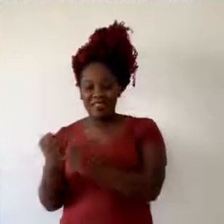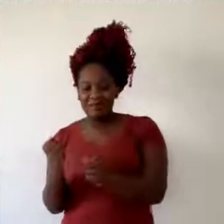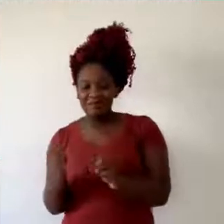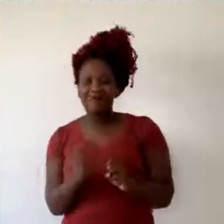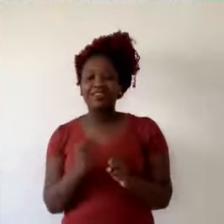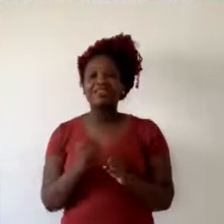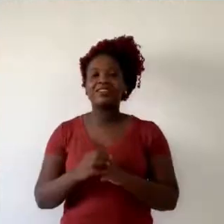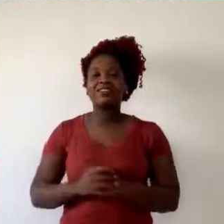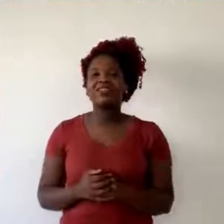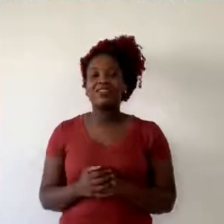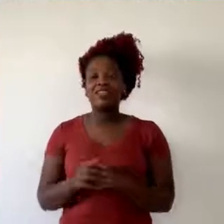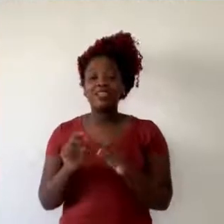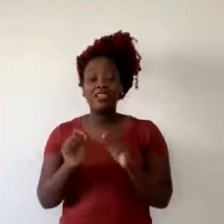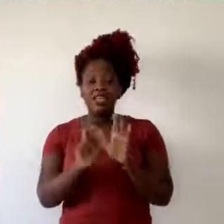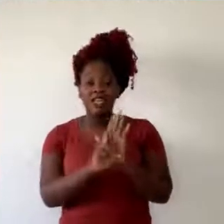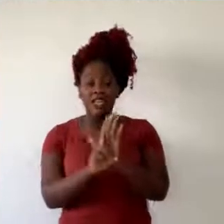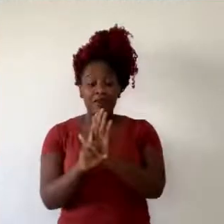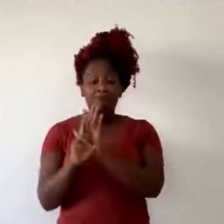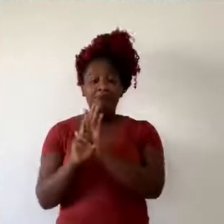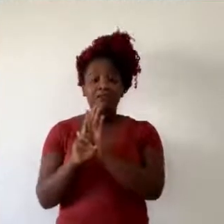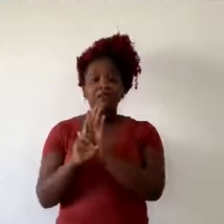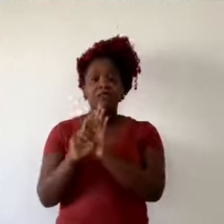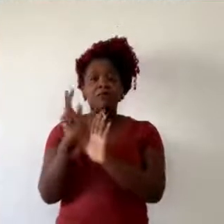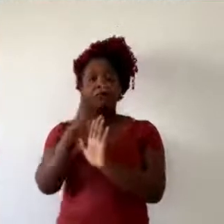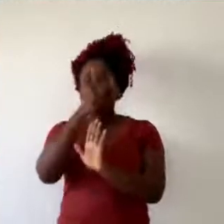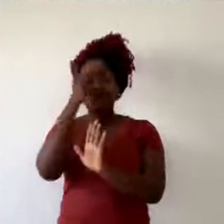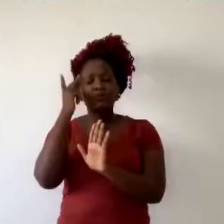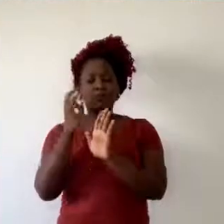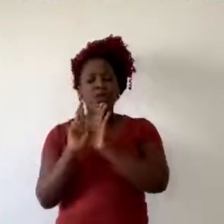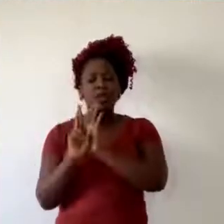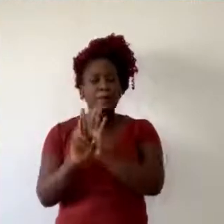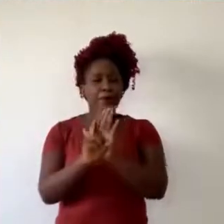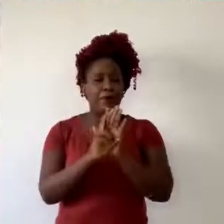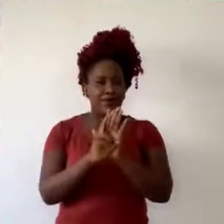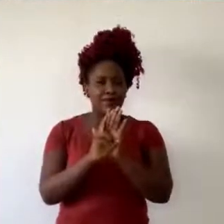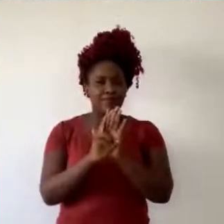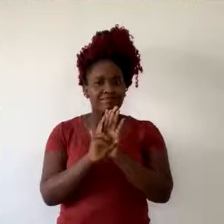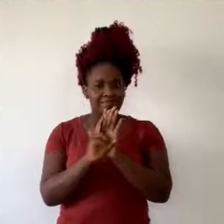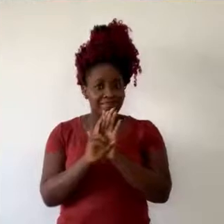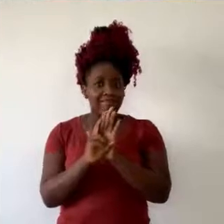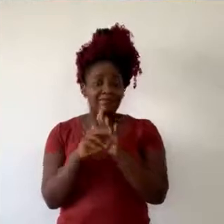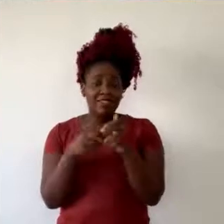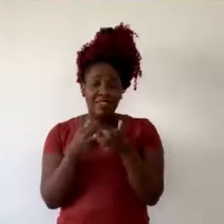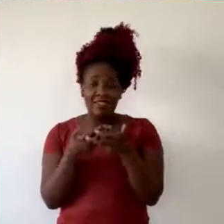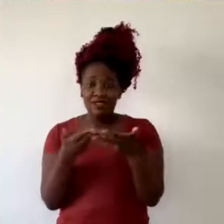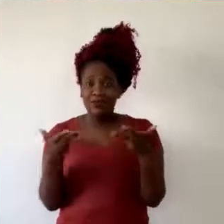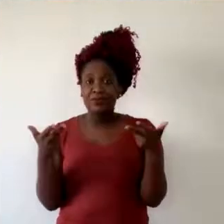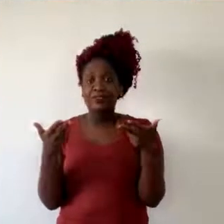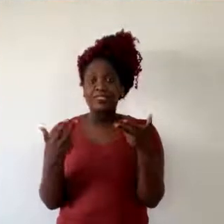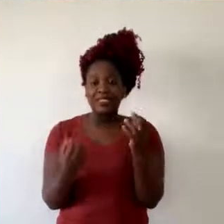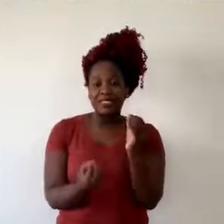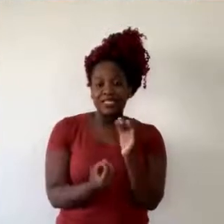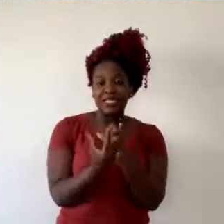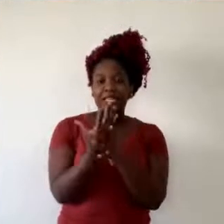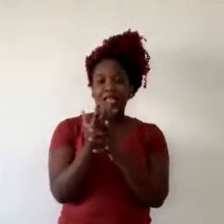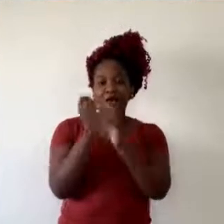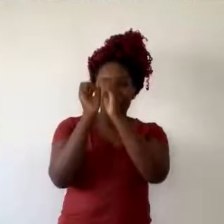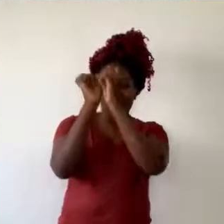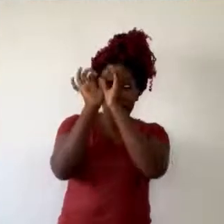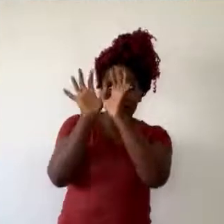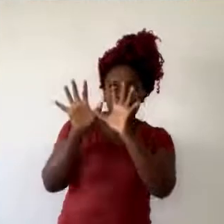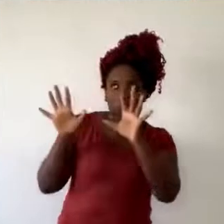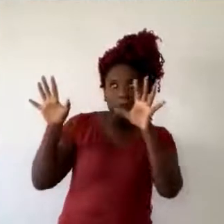and then these representations, who are the people placed there? So all of that creates an